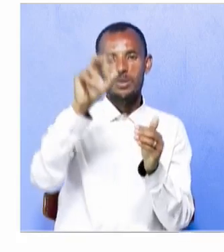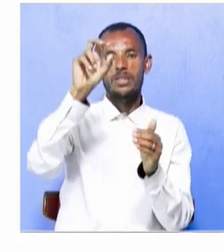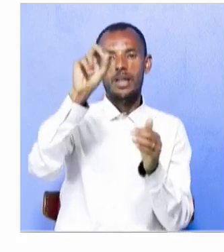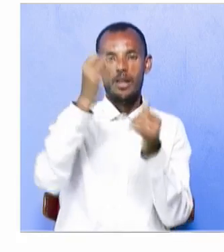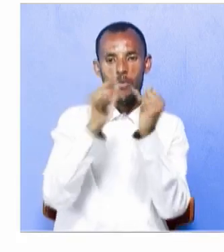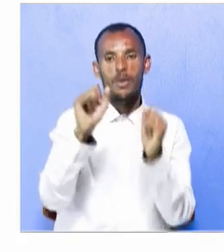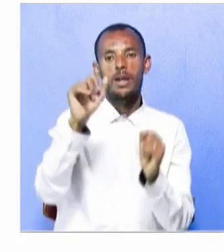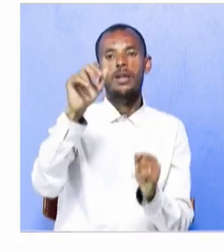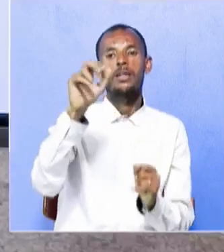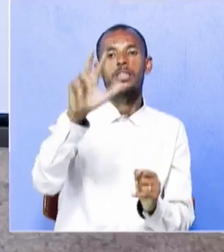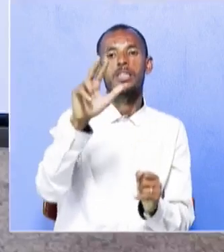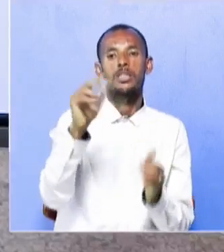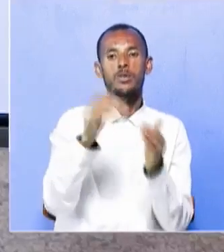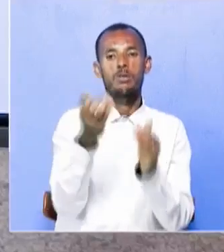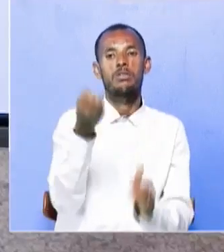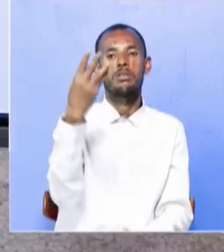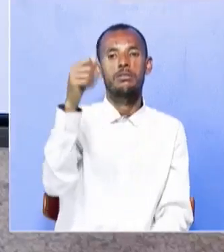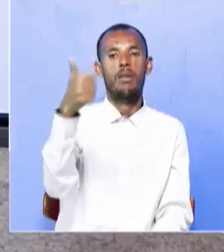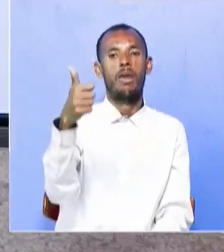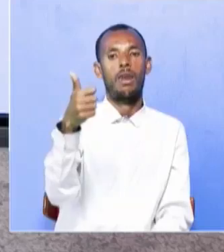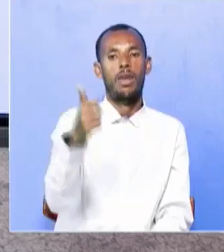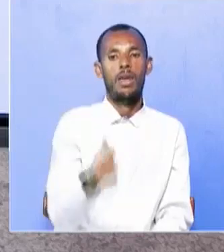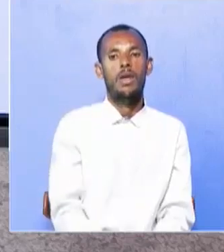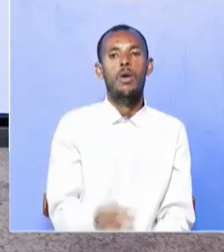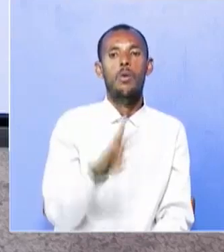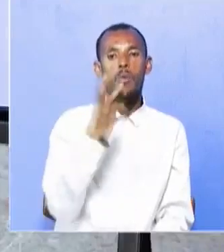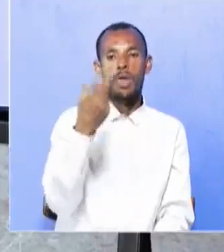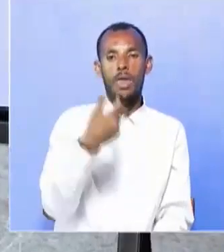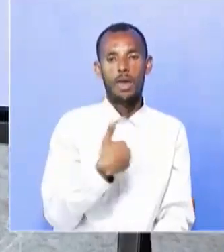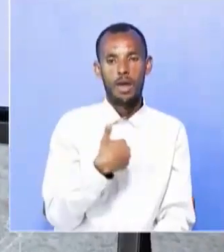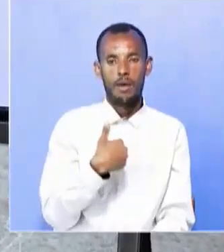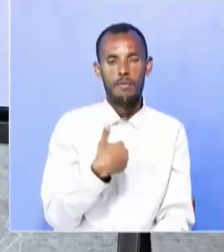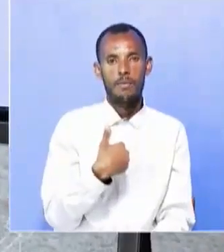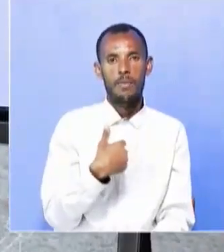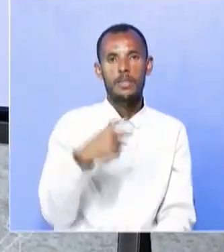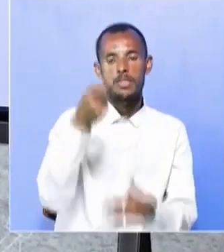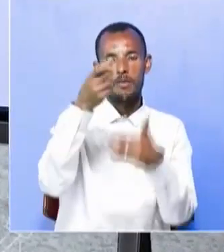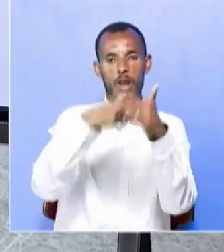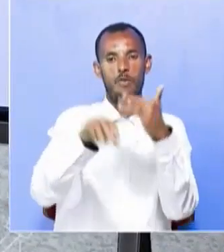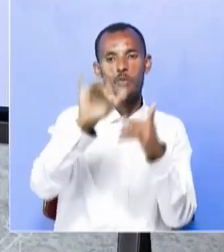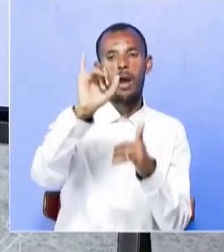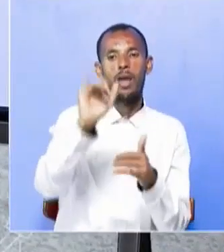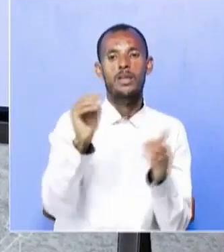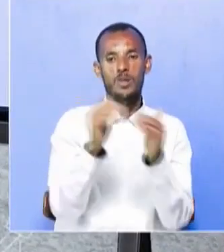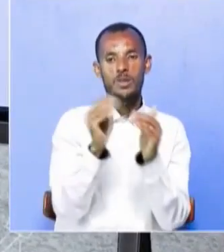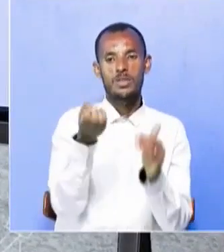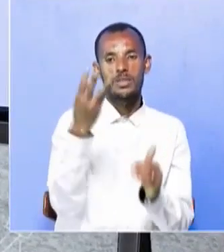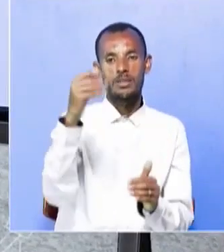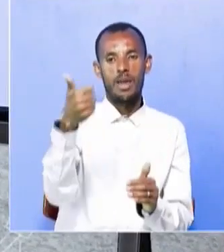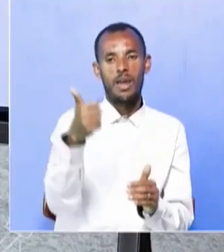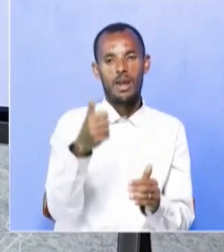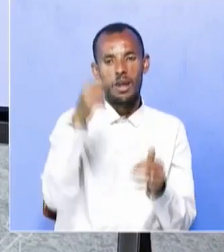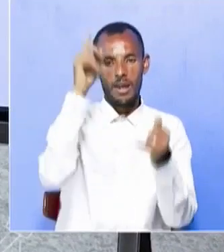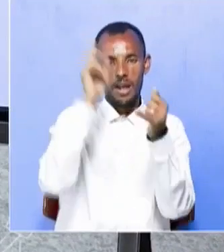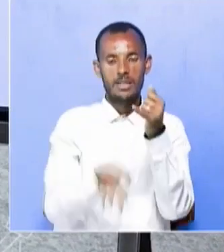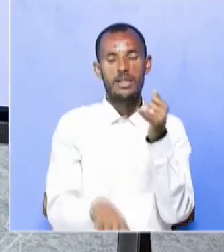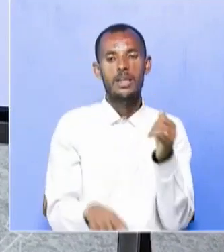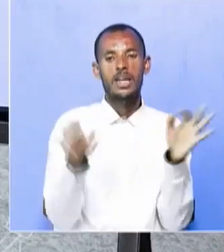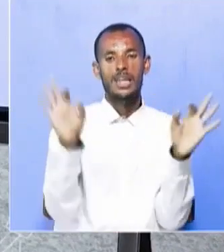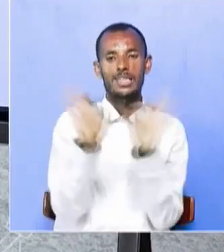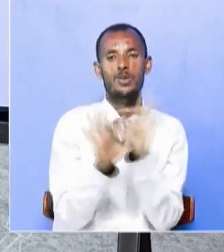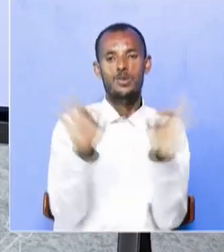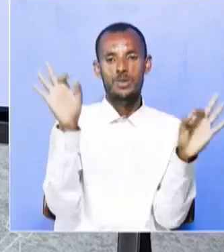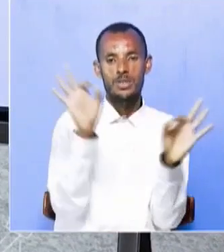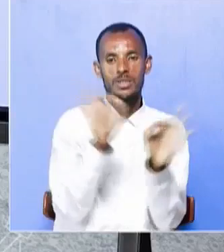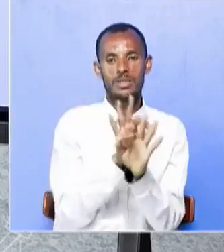10. Okay, we have the value of y. And lastly, we need to crisscross